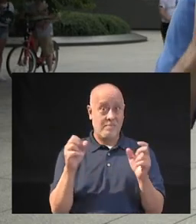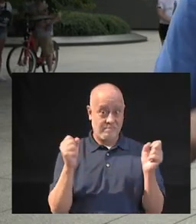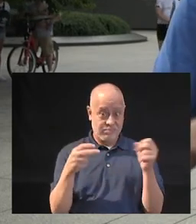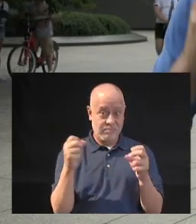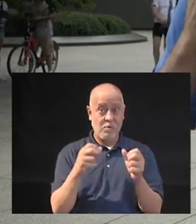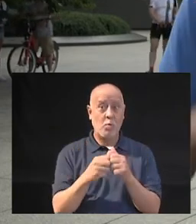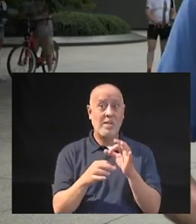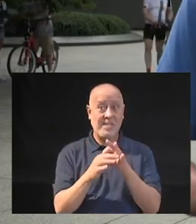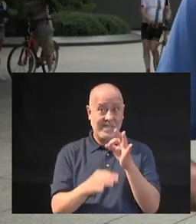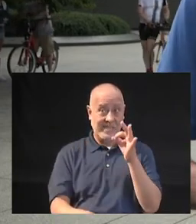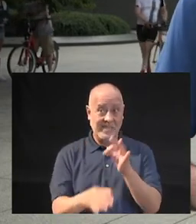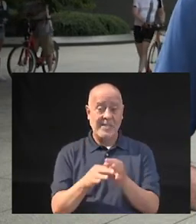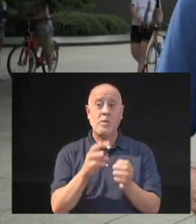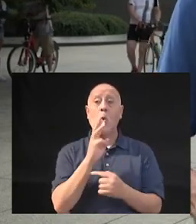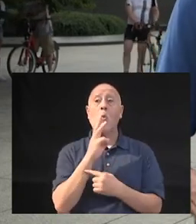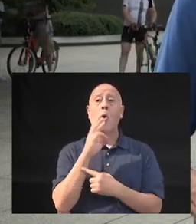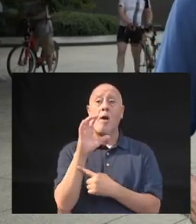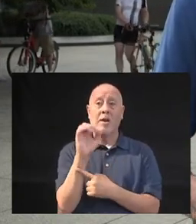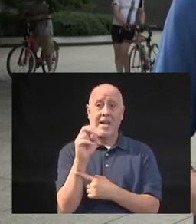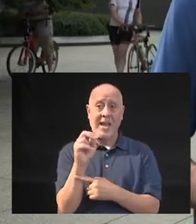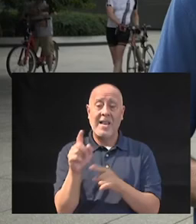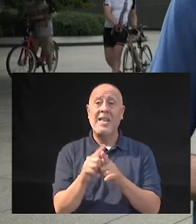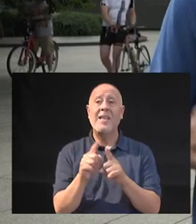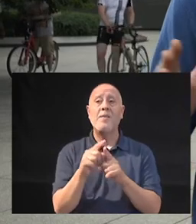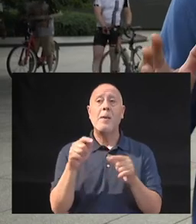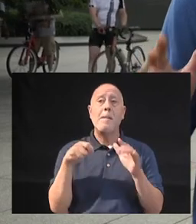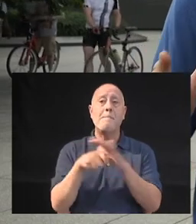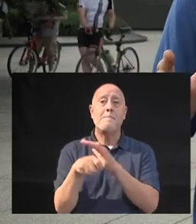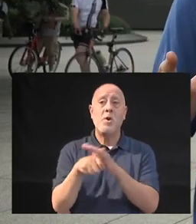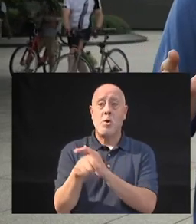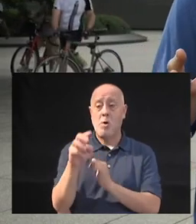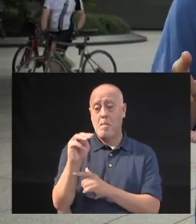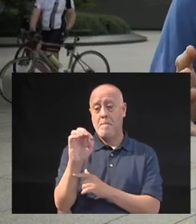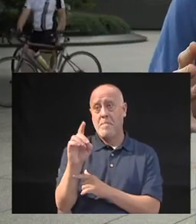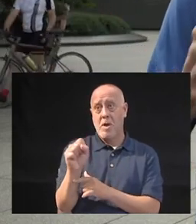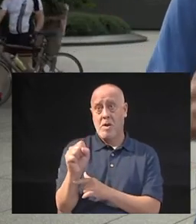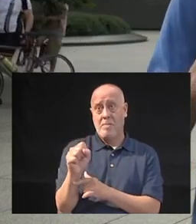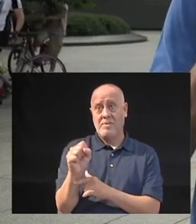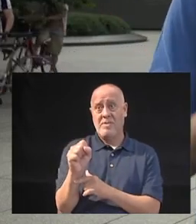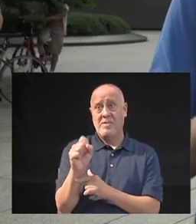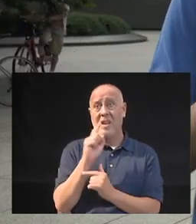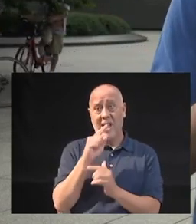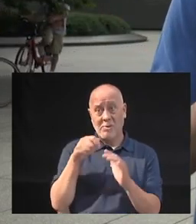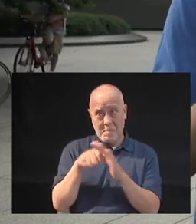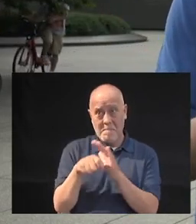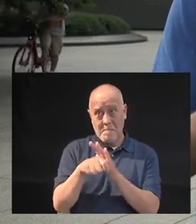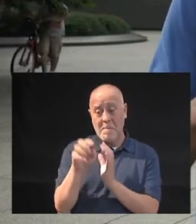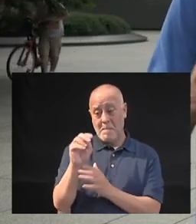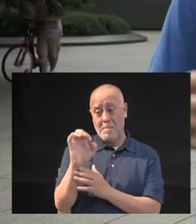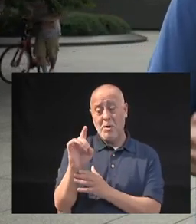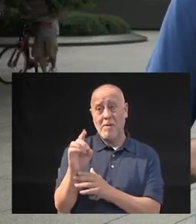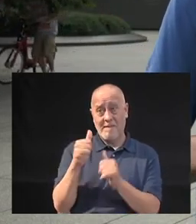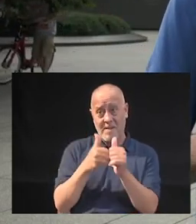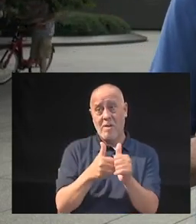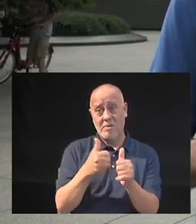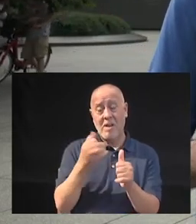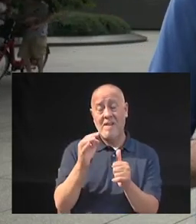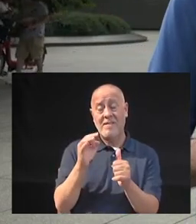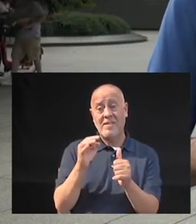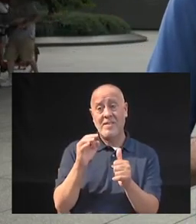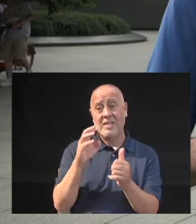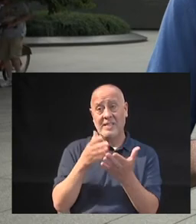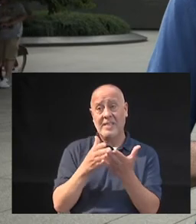with sticks, water cannons, even murderous mobs who from time to time actually murdered followers of the Civil Rights